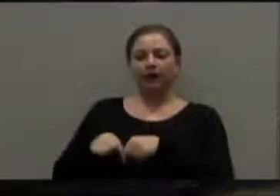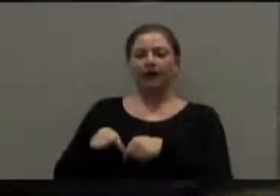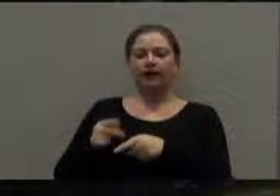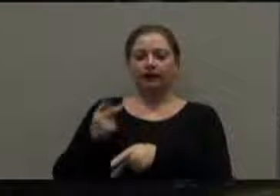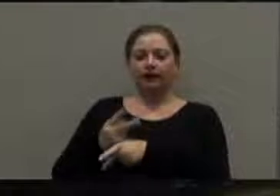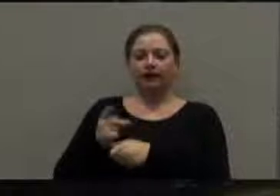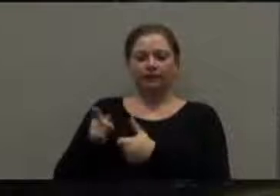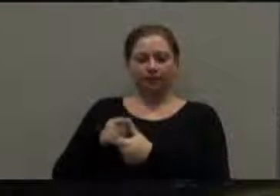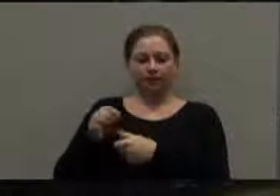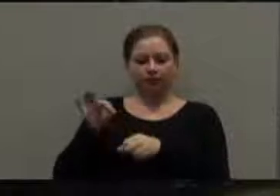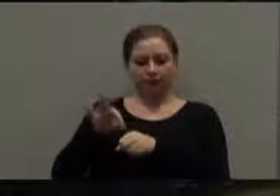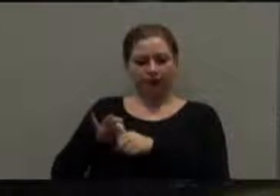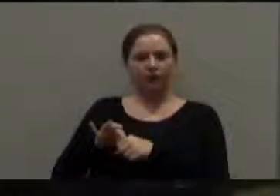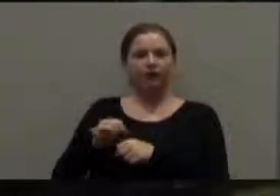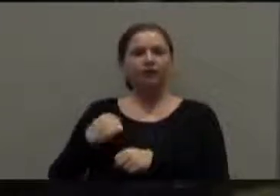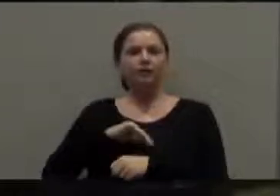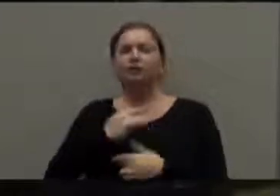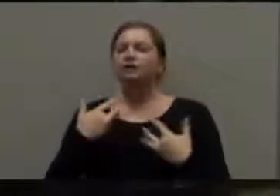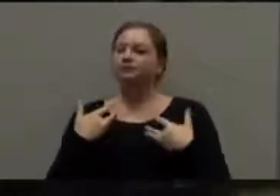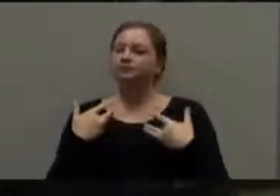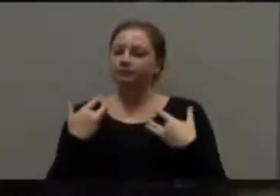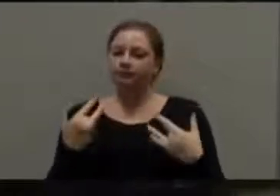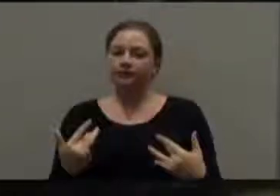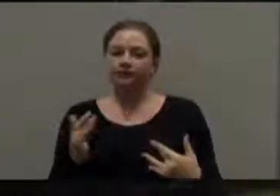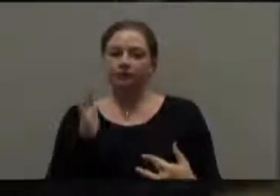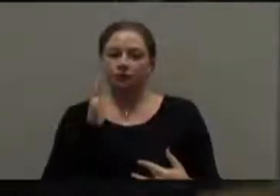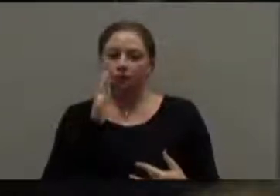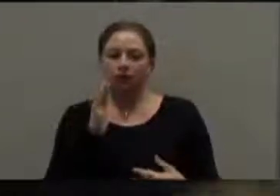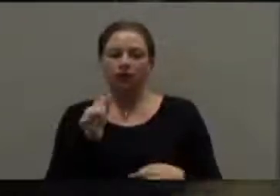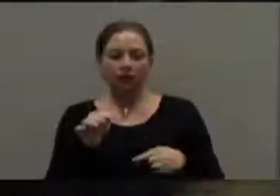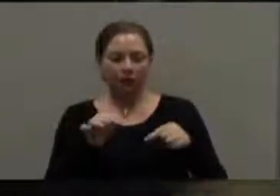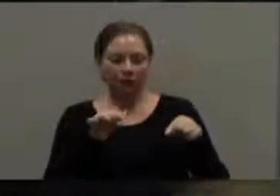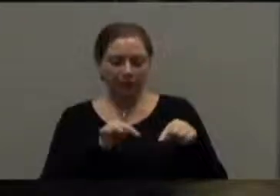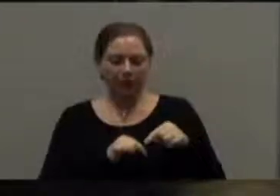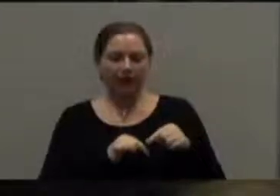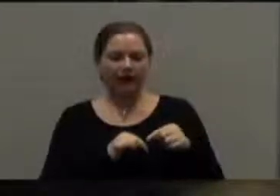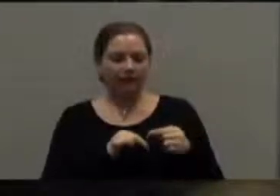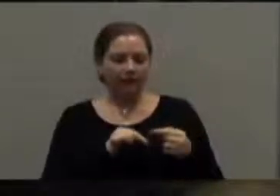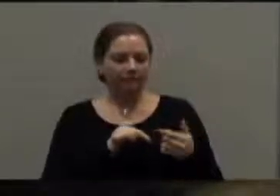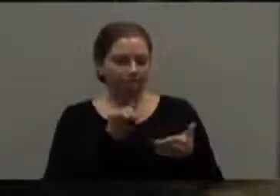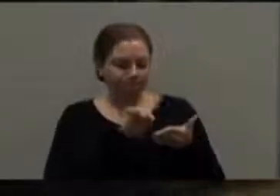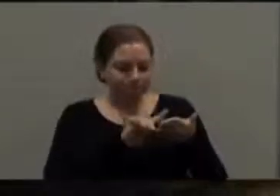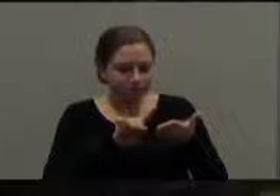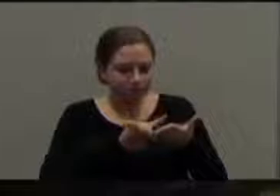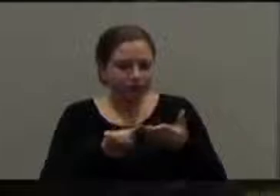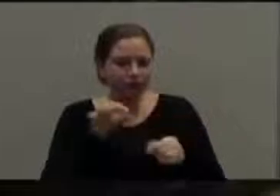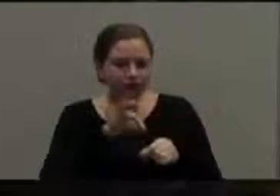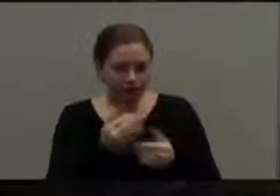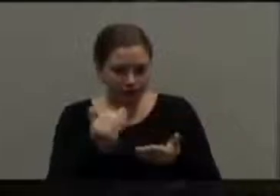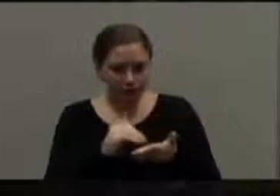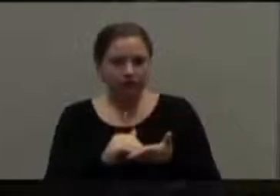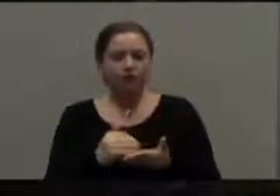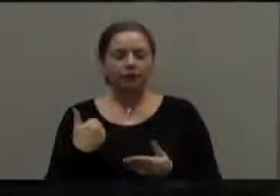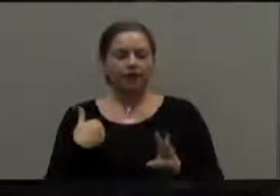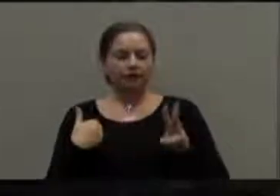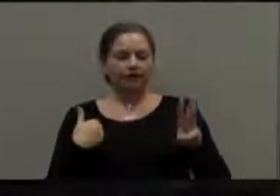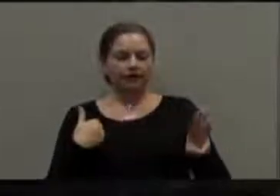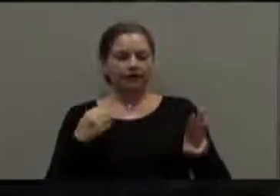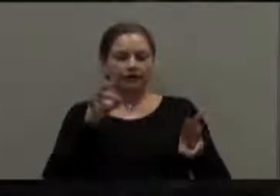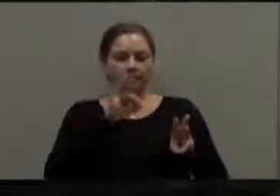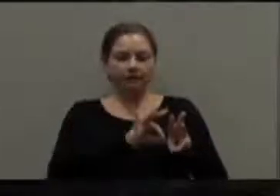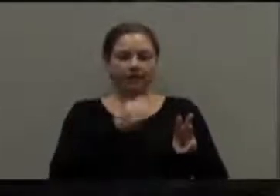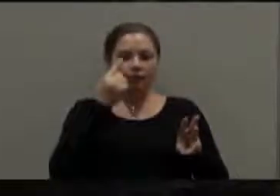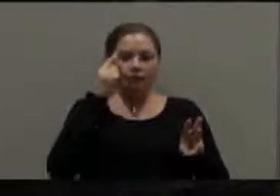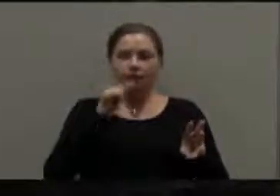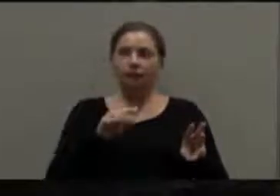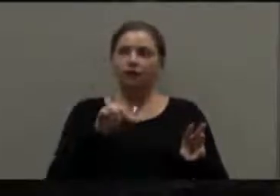our normal meetings for things like that. So we have six votes for Dr. Rysewyk, 2 for